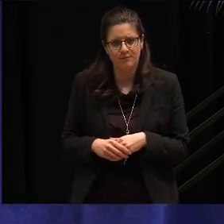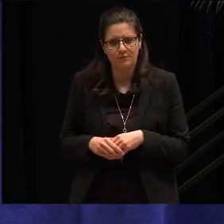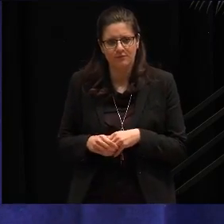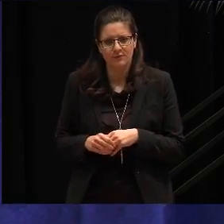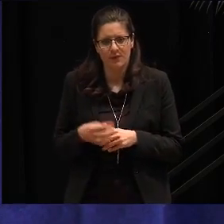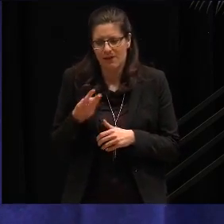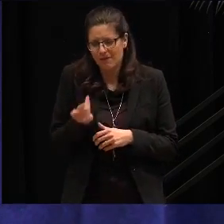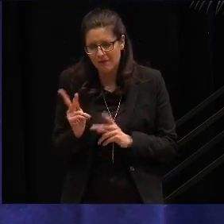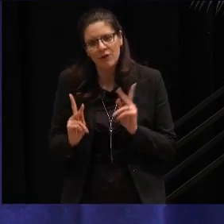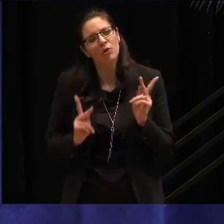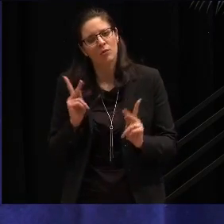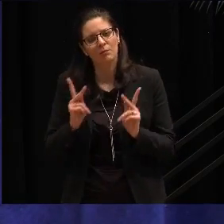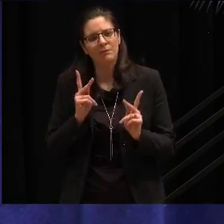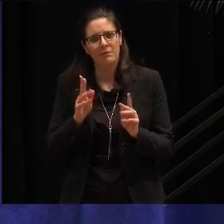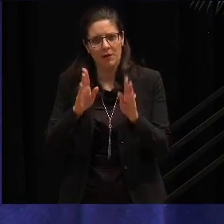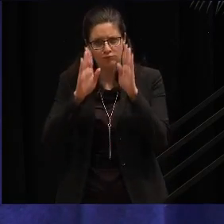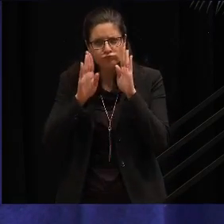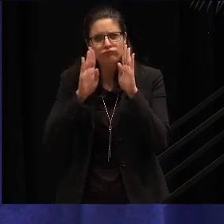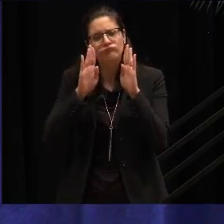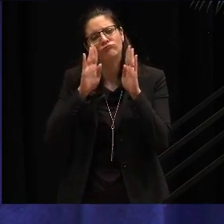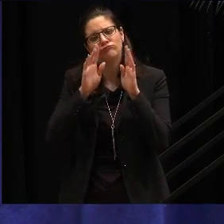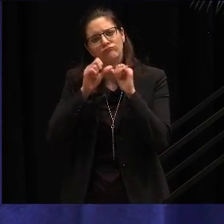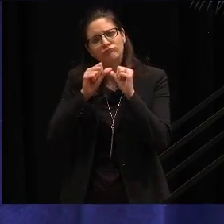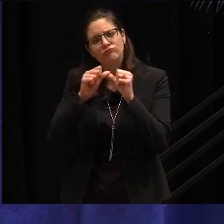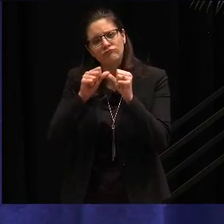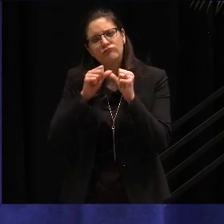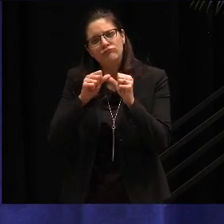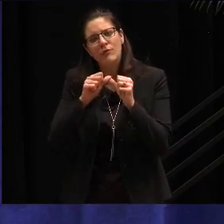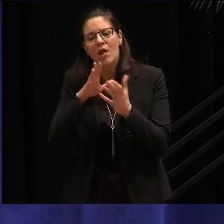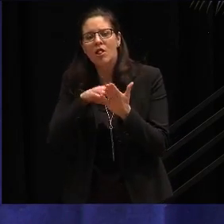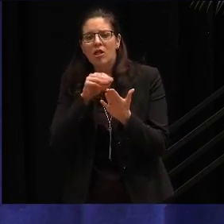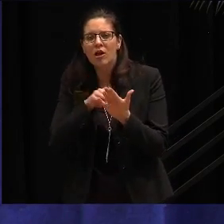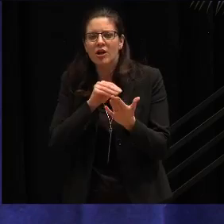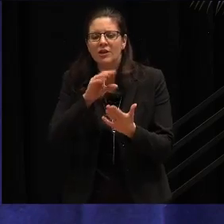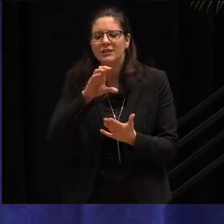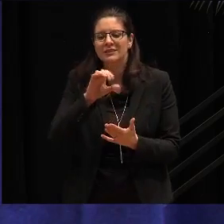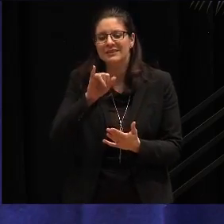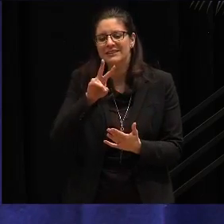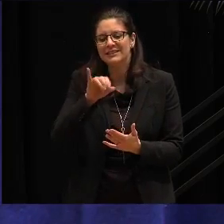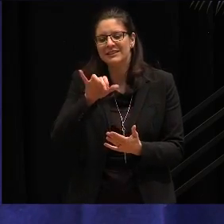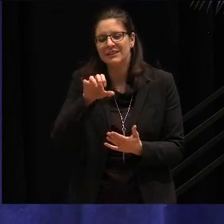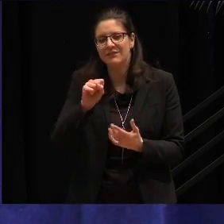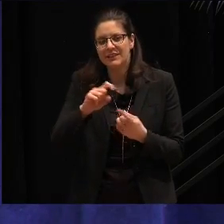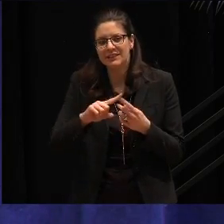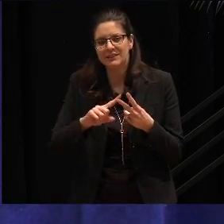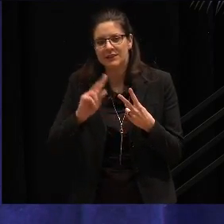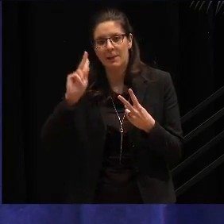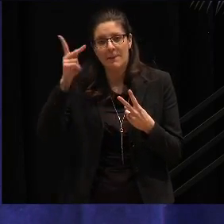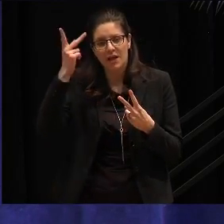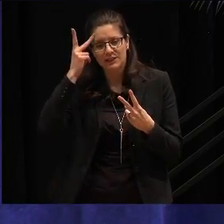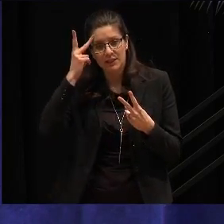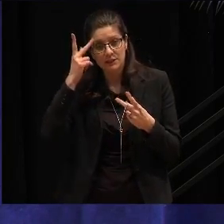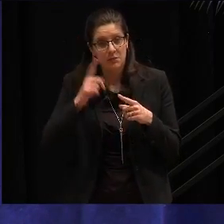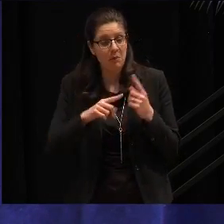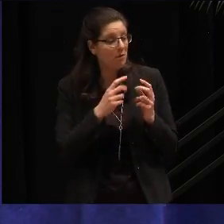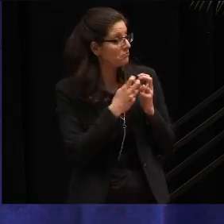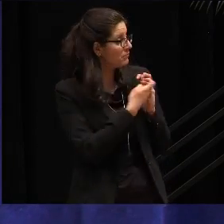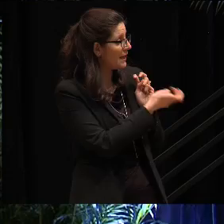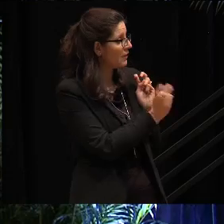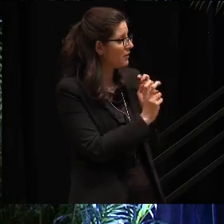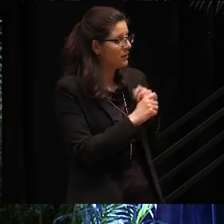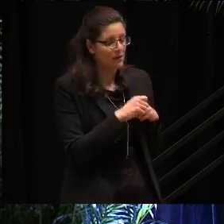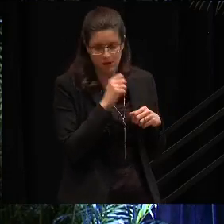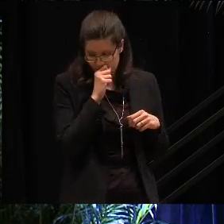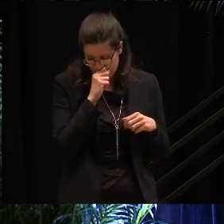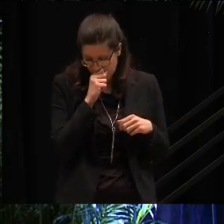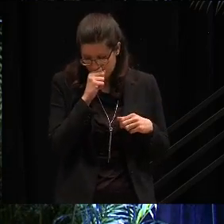few people who take an interest in civics and politics. But what does our panel say about that? Yeah, it's just,